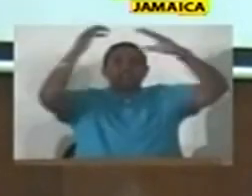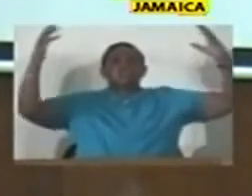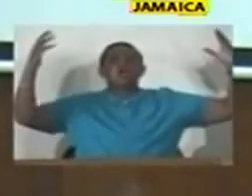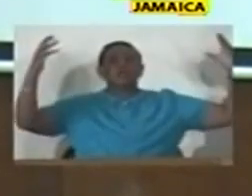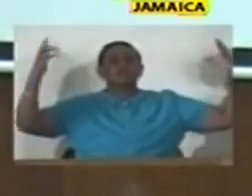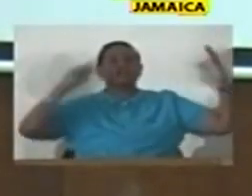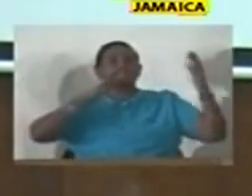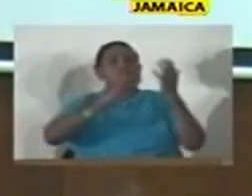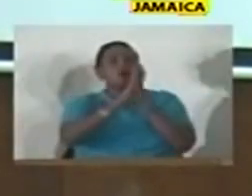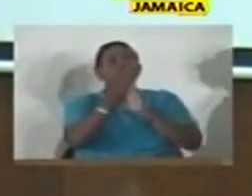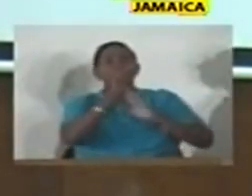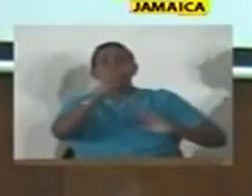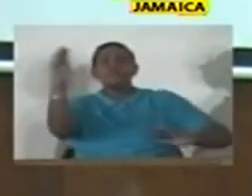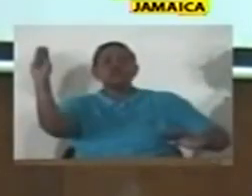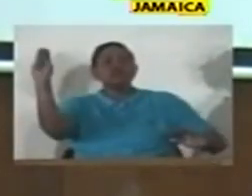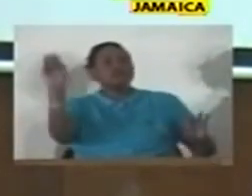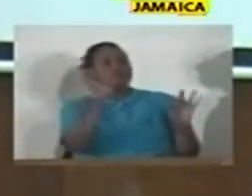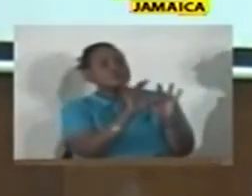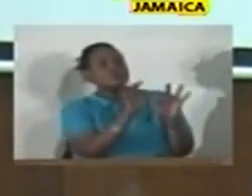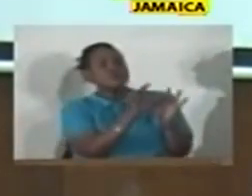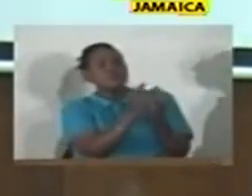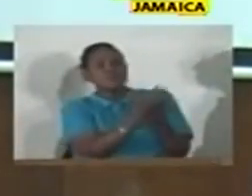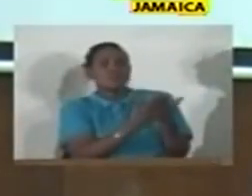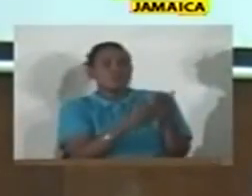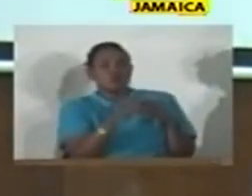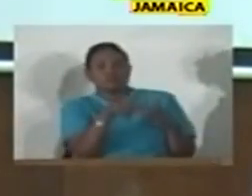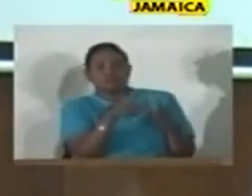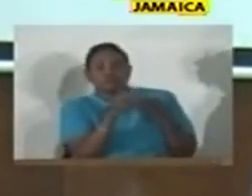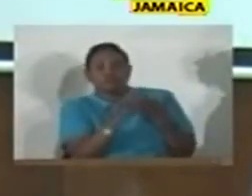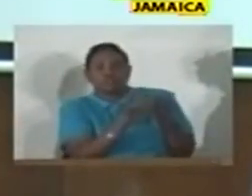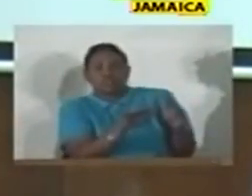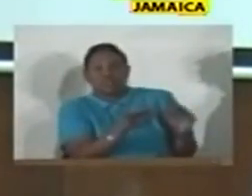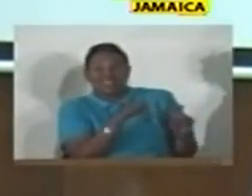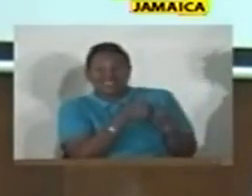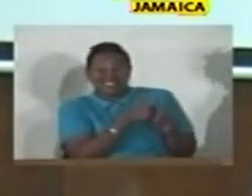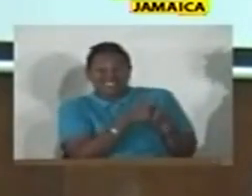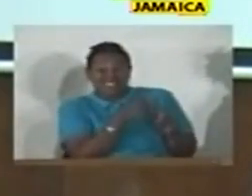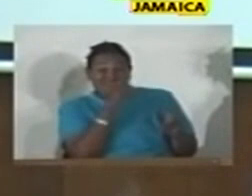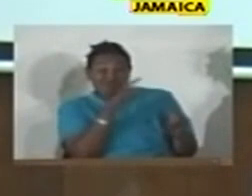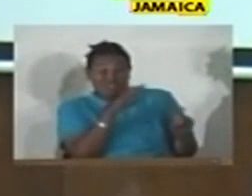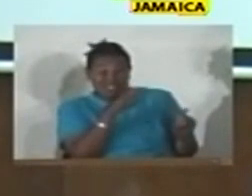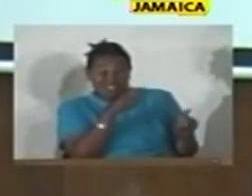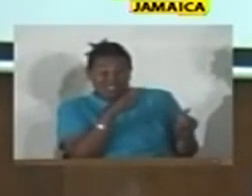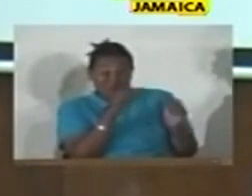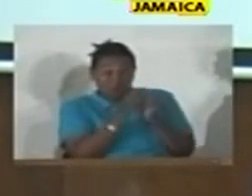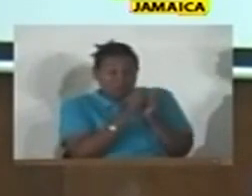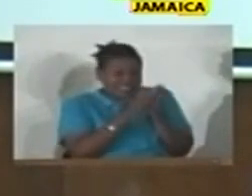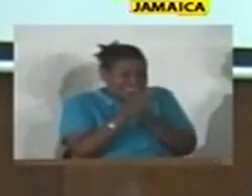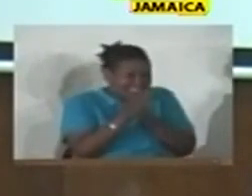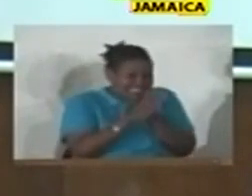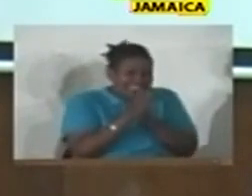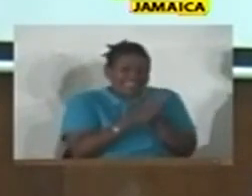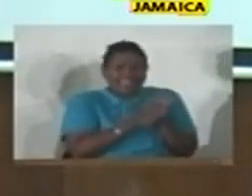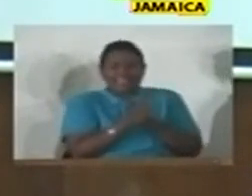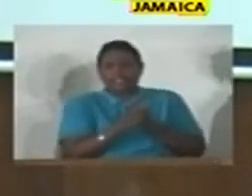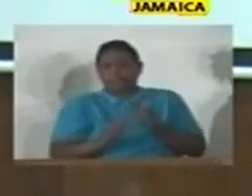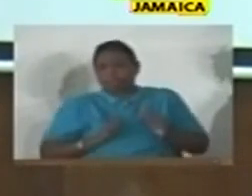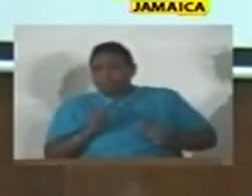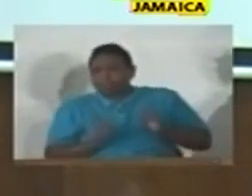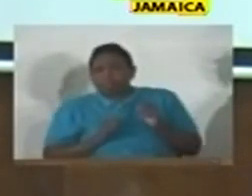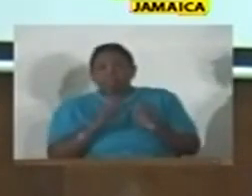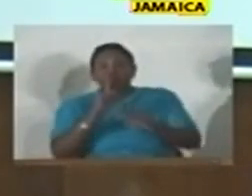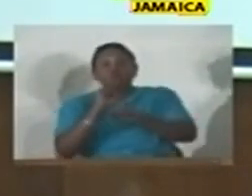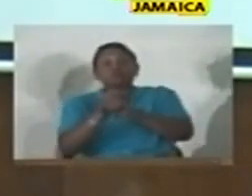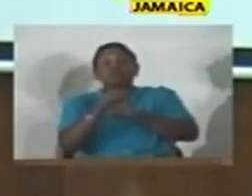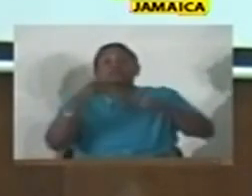of becoming millionaires out of this project and have taken it on with zeal and gusto to make it